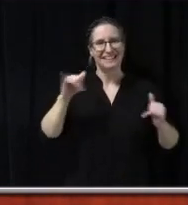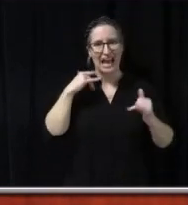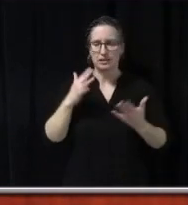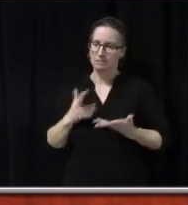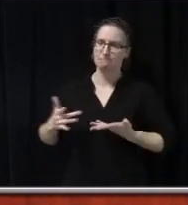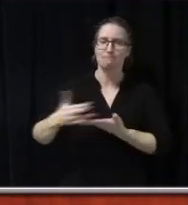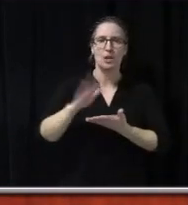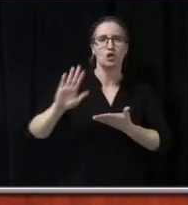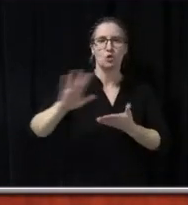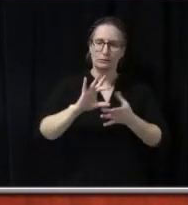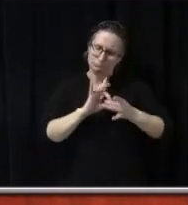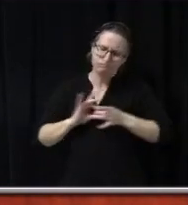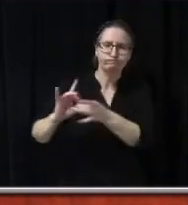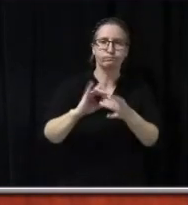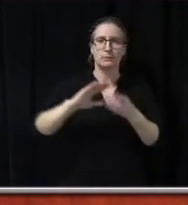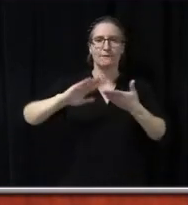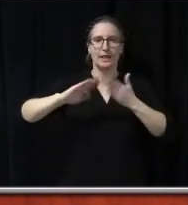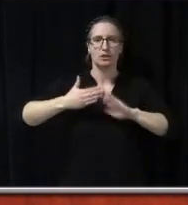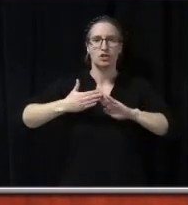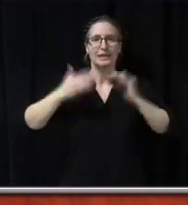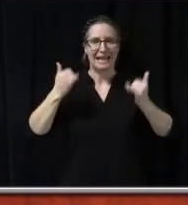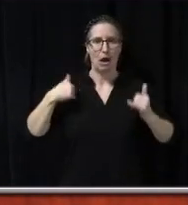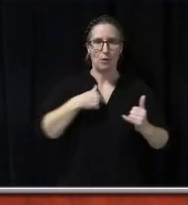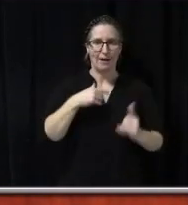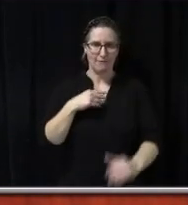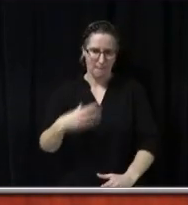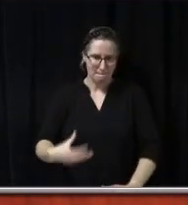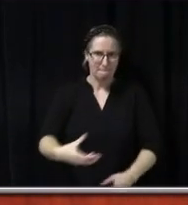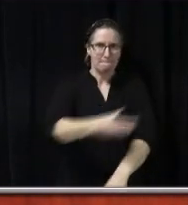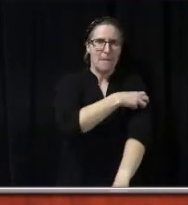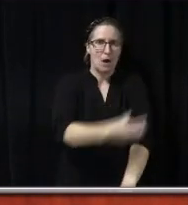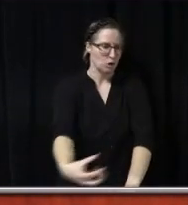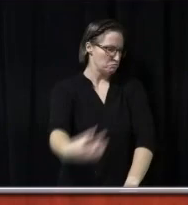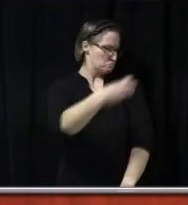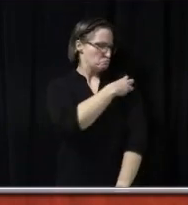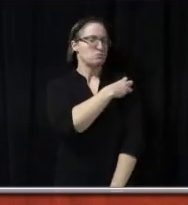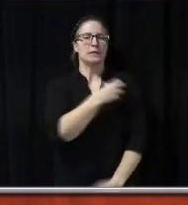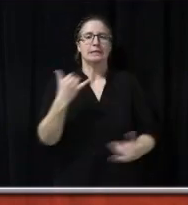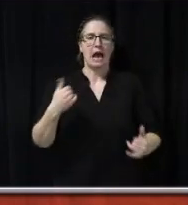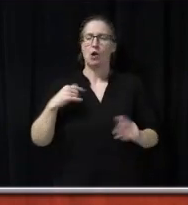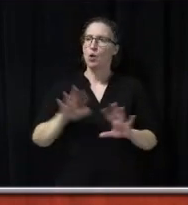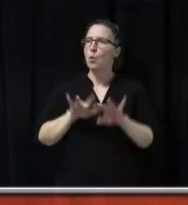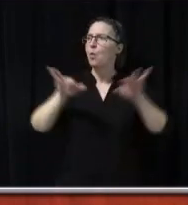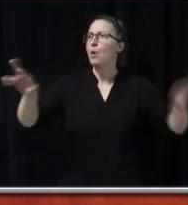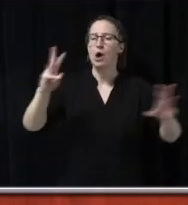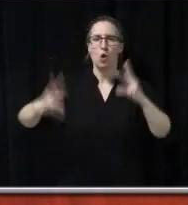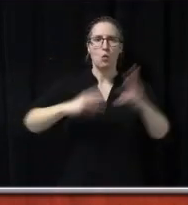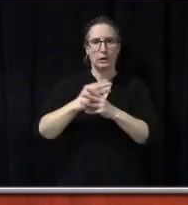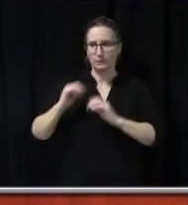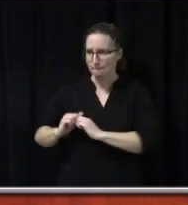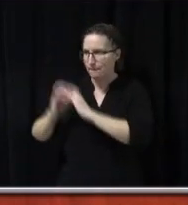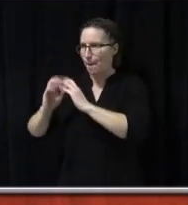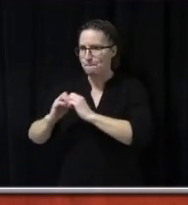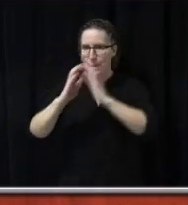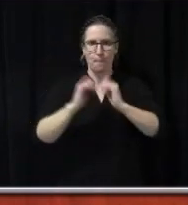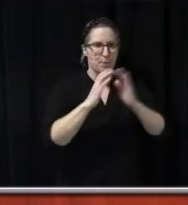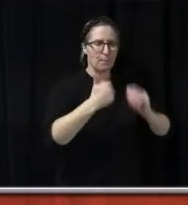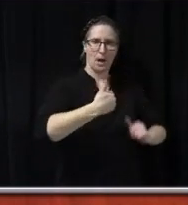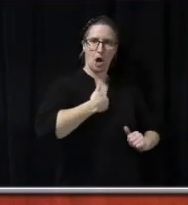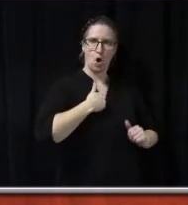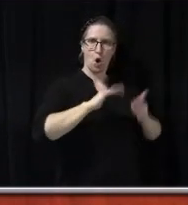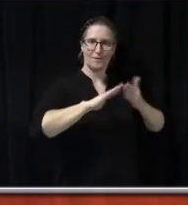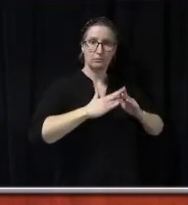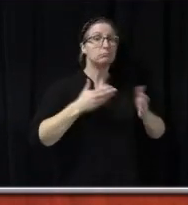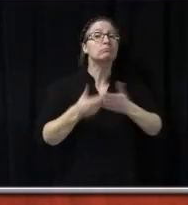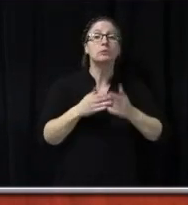collective village. We now have the power and the responsibility to go out into the world and build villages of our own. Whether we